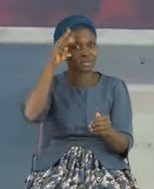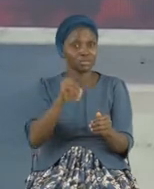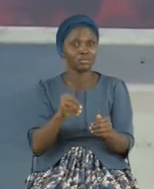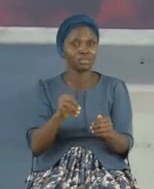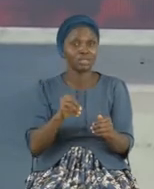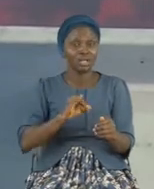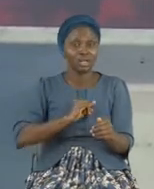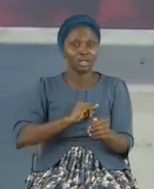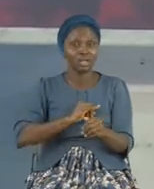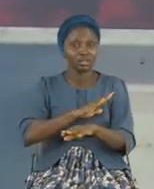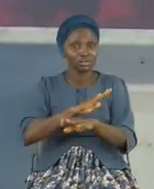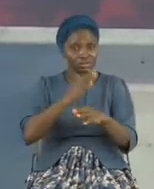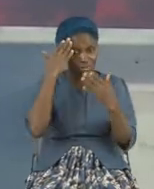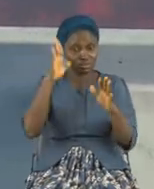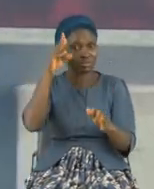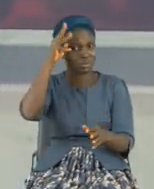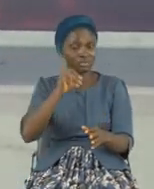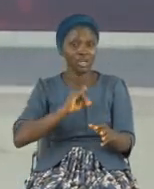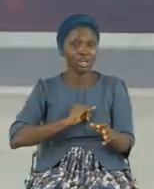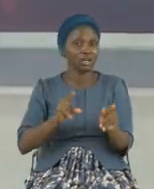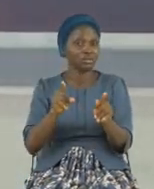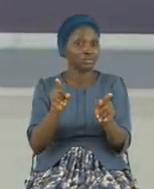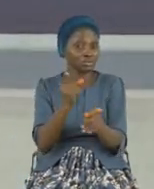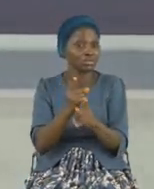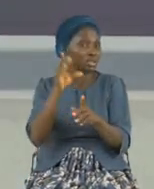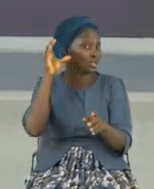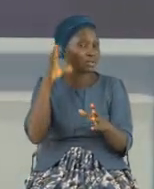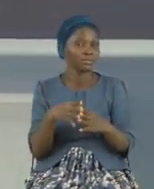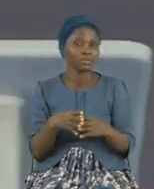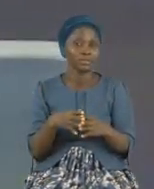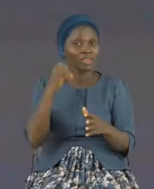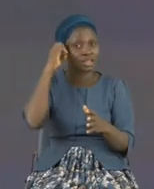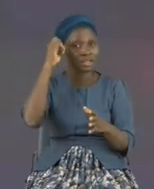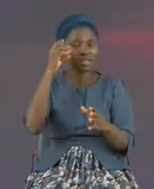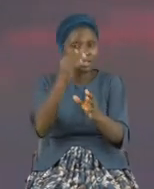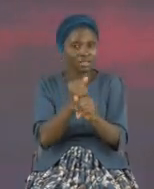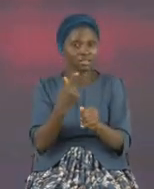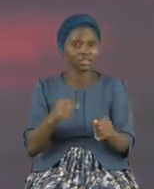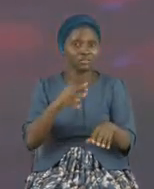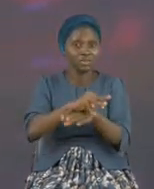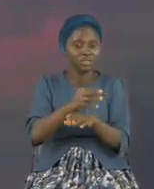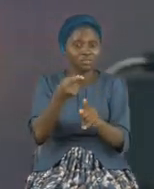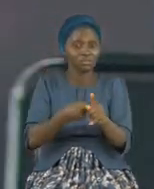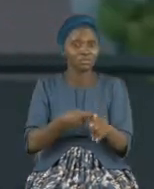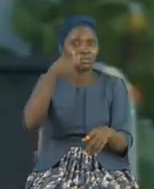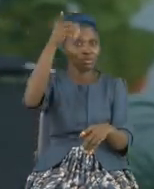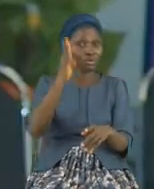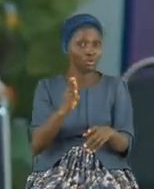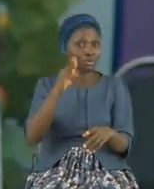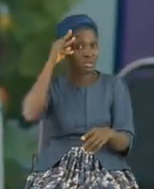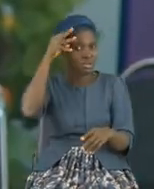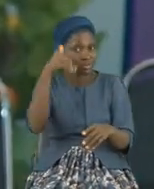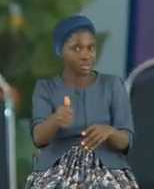I wasn't here then. He got the message from God himself. Follow peace with